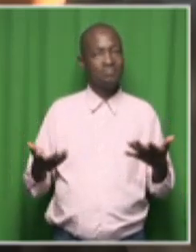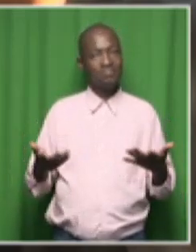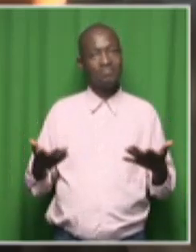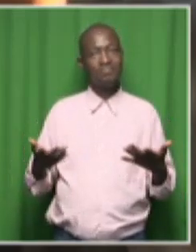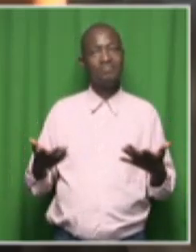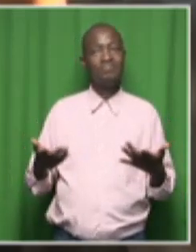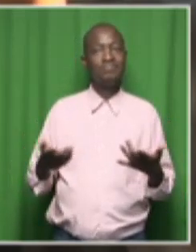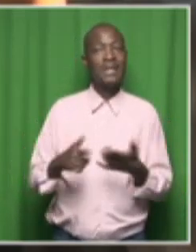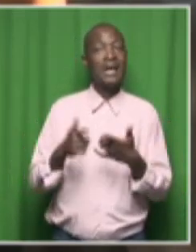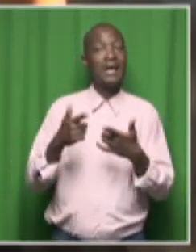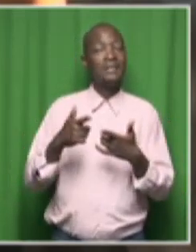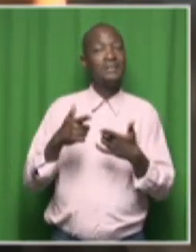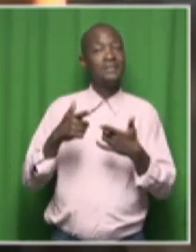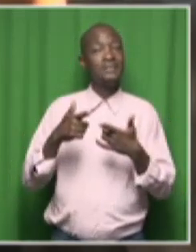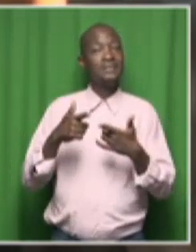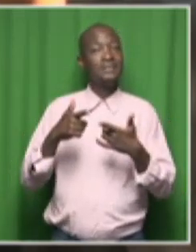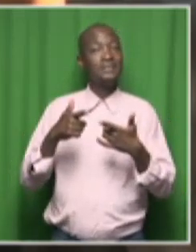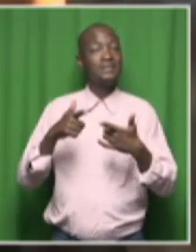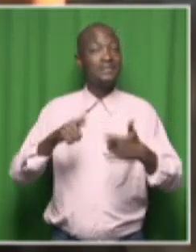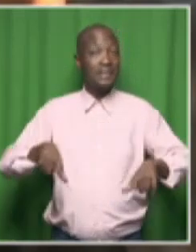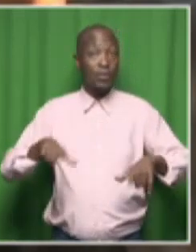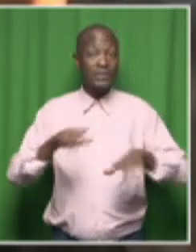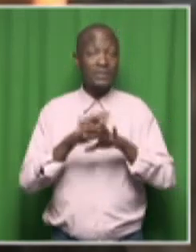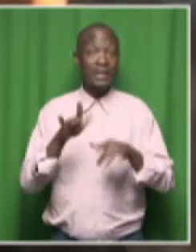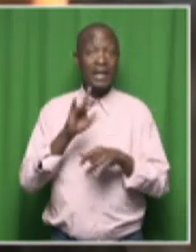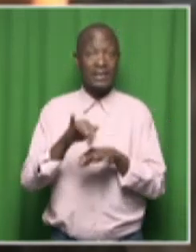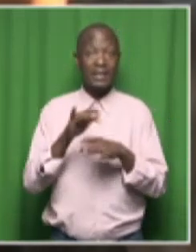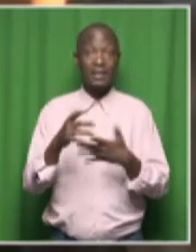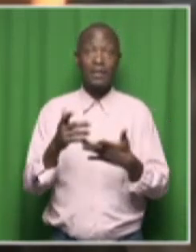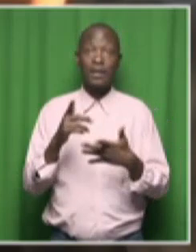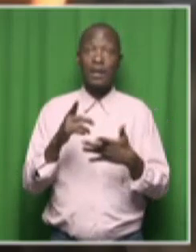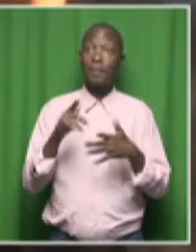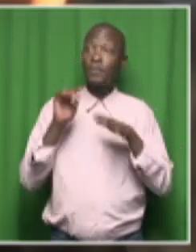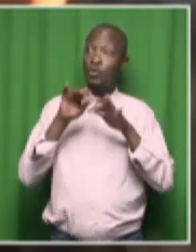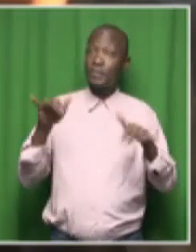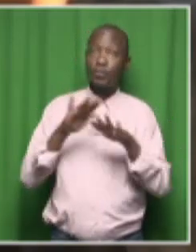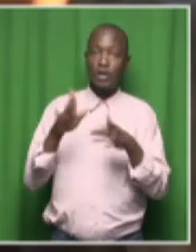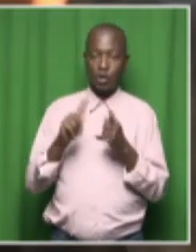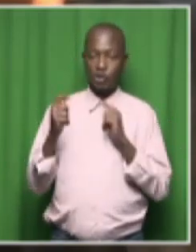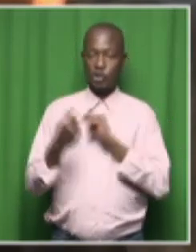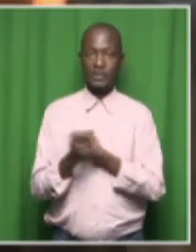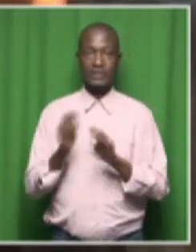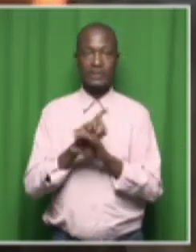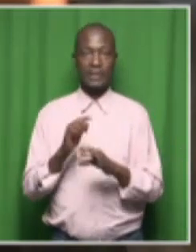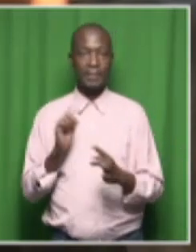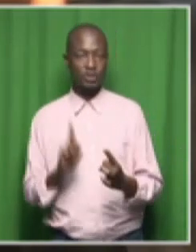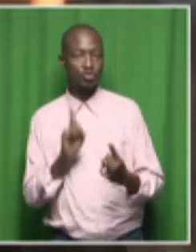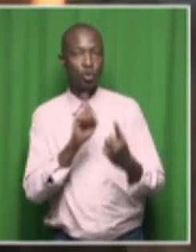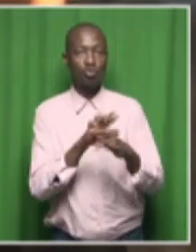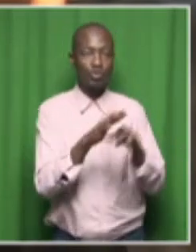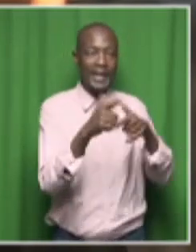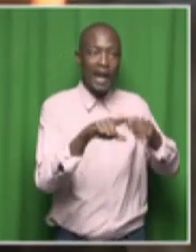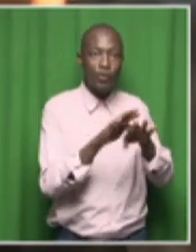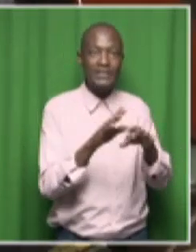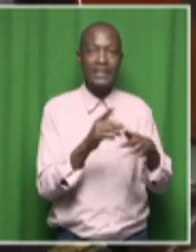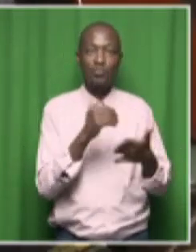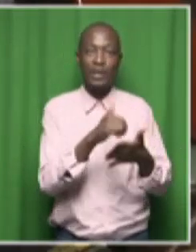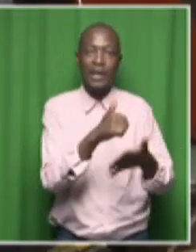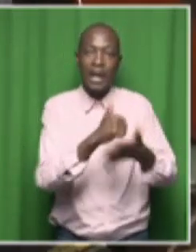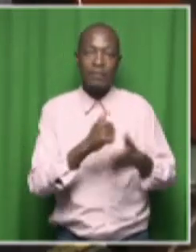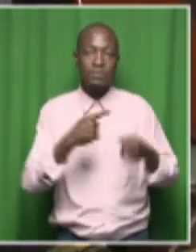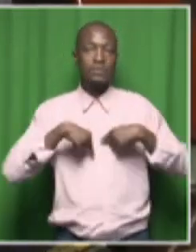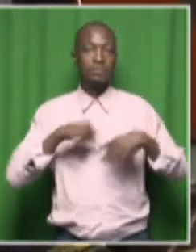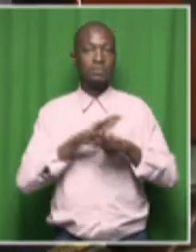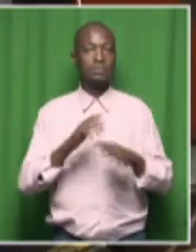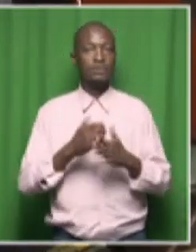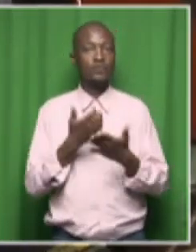where people are going towards the language that will help them maybe to preserve a certain economic status, but at the same